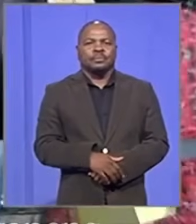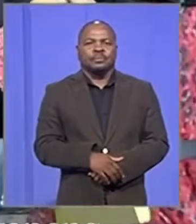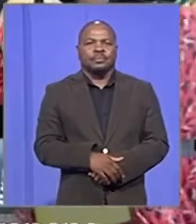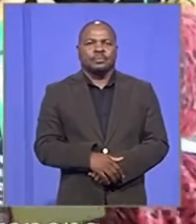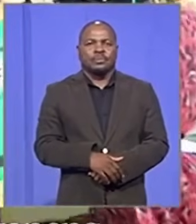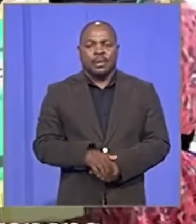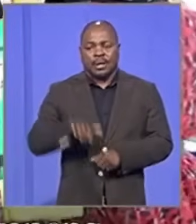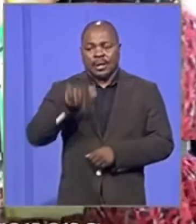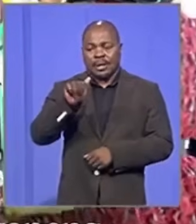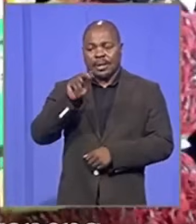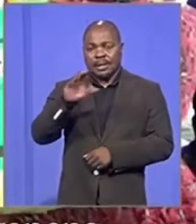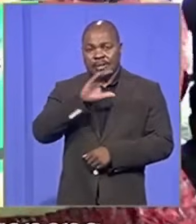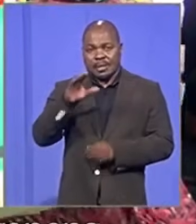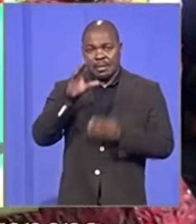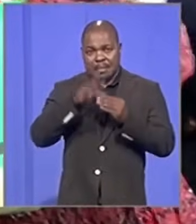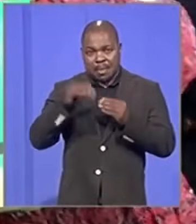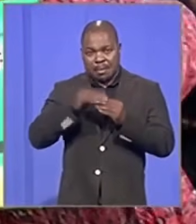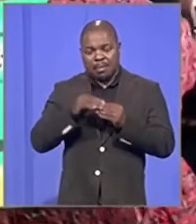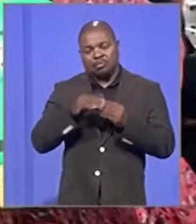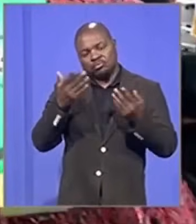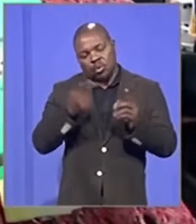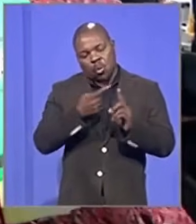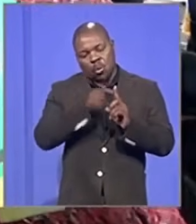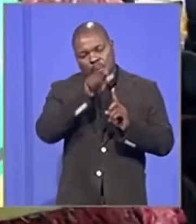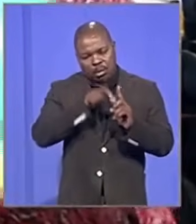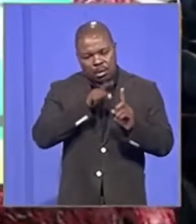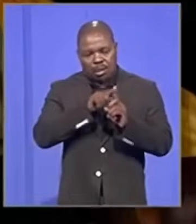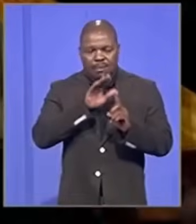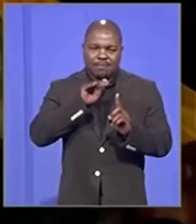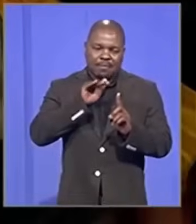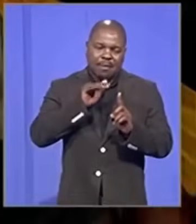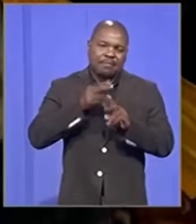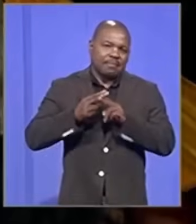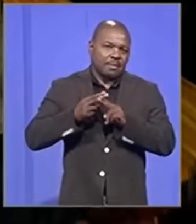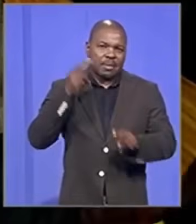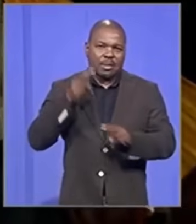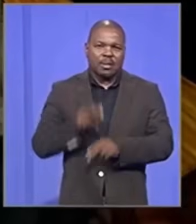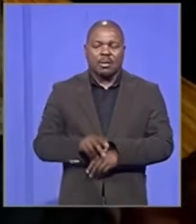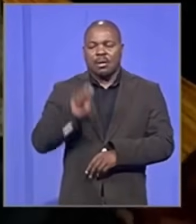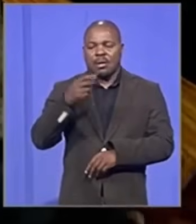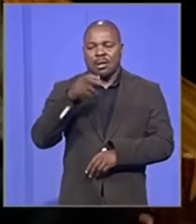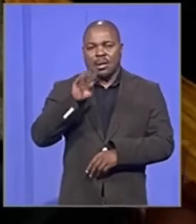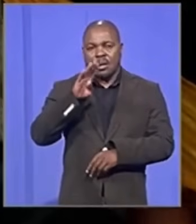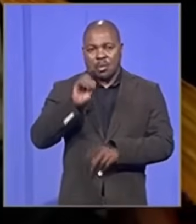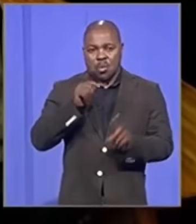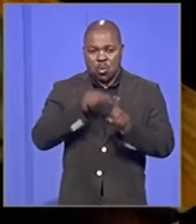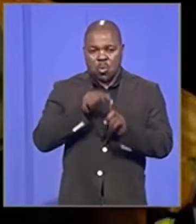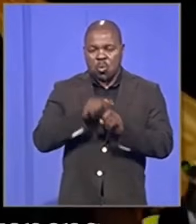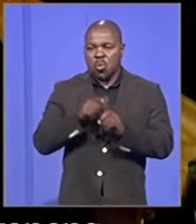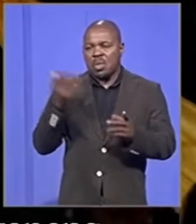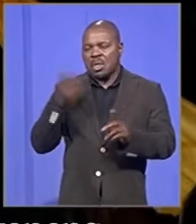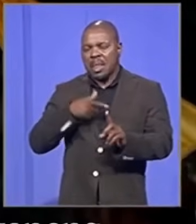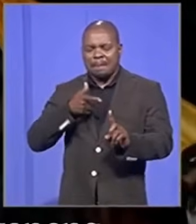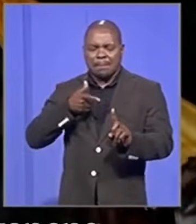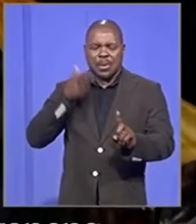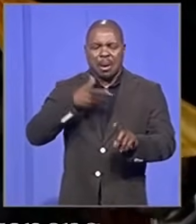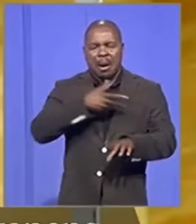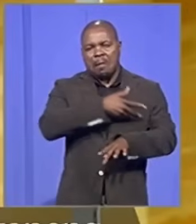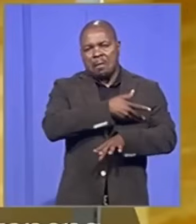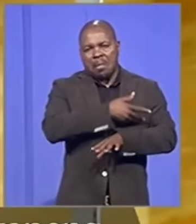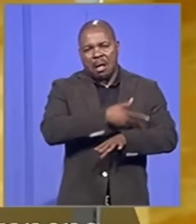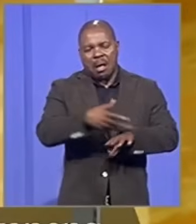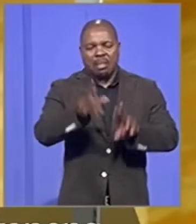Maloko a ANC e be a efa yo mongwe wa bona tlhompho ya mafelelo. Thabo Ngwenya o bolailwe le go tlogela bodibeng bja madi ka legaeng